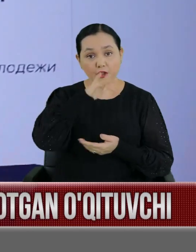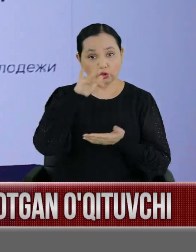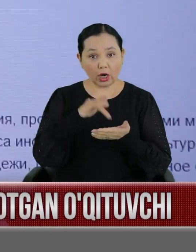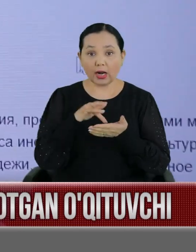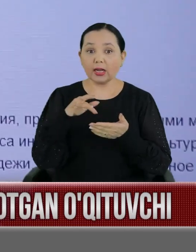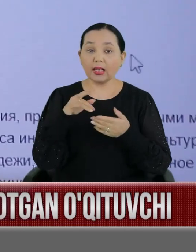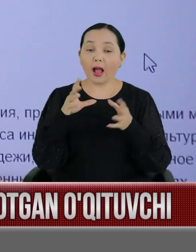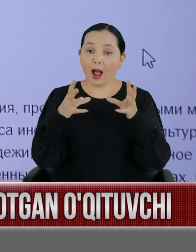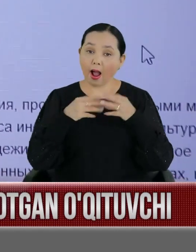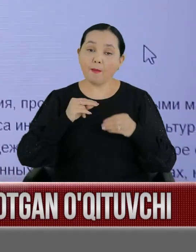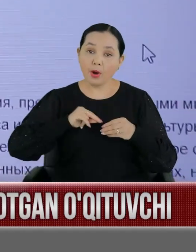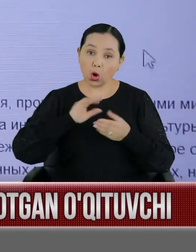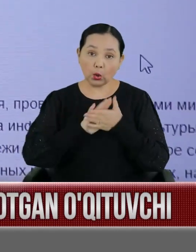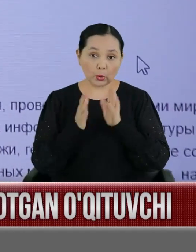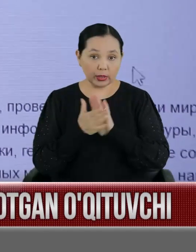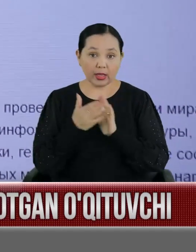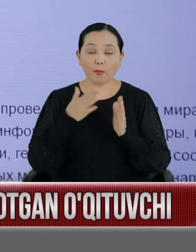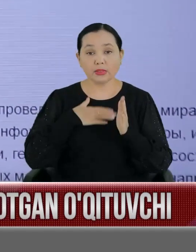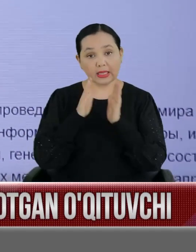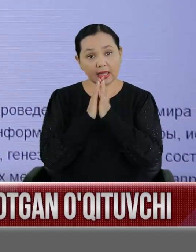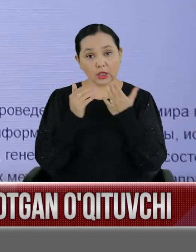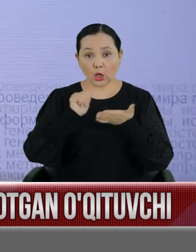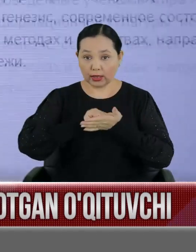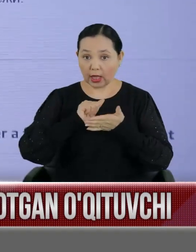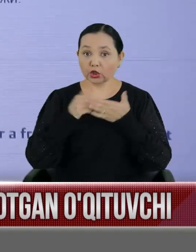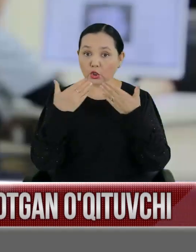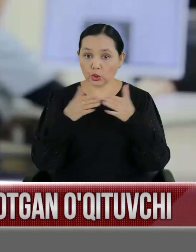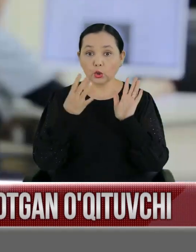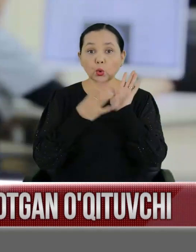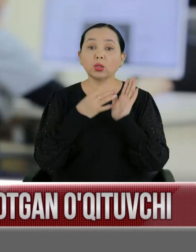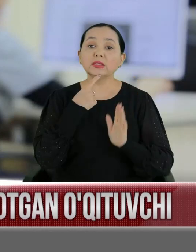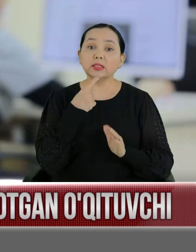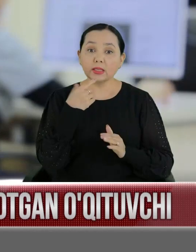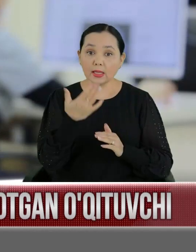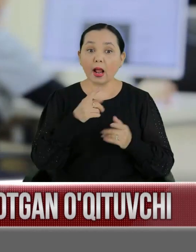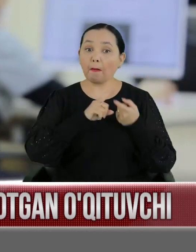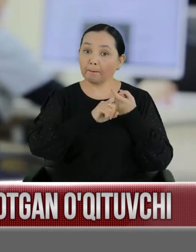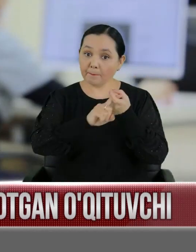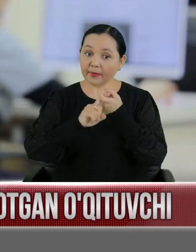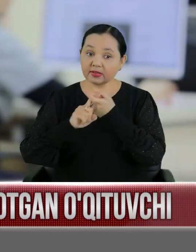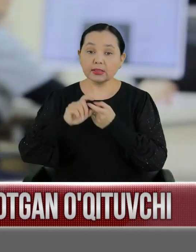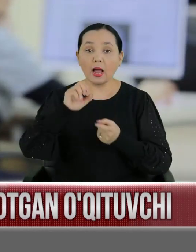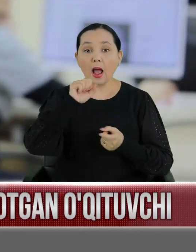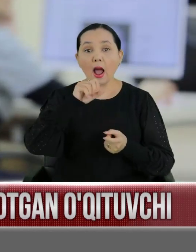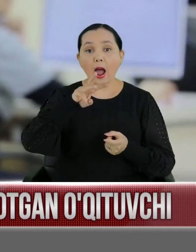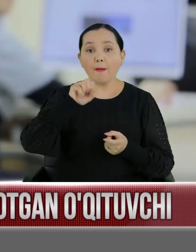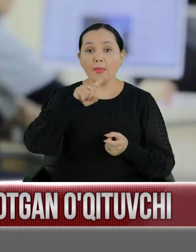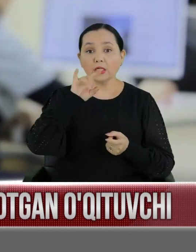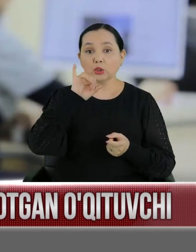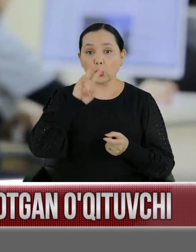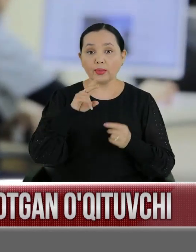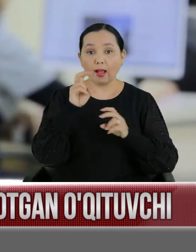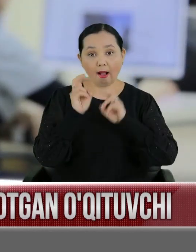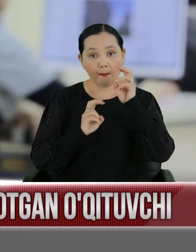nashr etish bo'yicha hamkorlik qilgandik. Bizning kitobimiz Latviyada nashr etilgandan keyin 9 tilda bevosita Amazon kompaniyasi